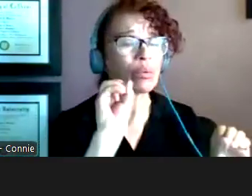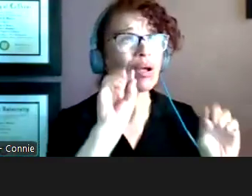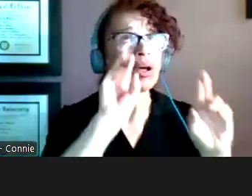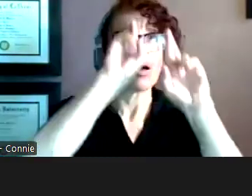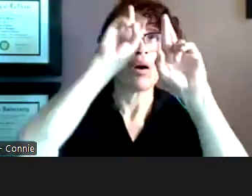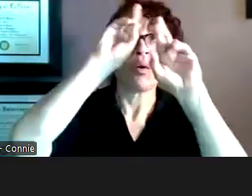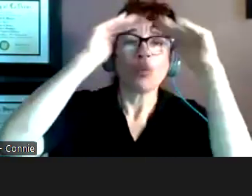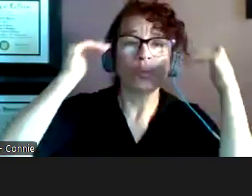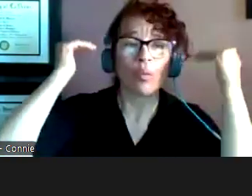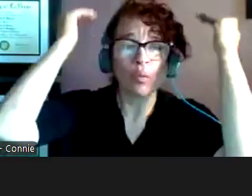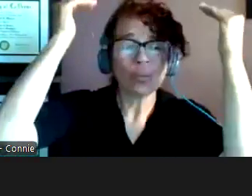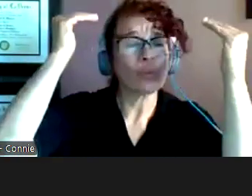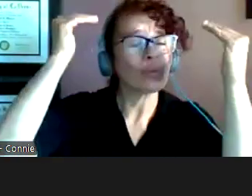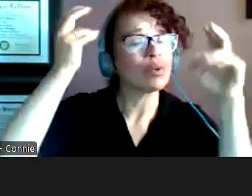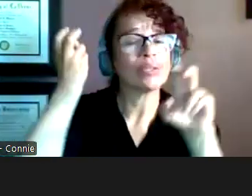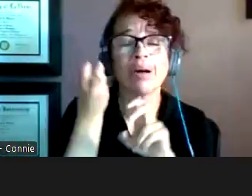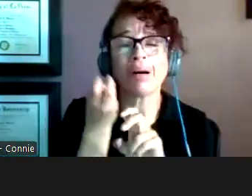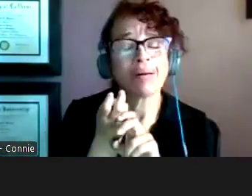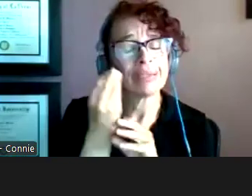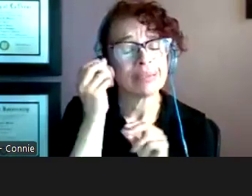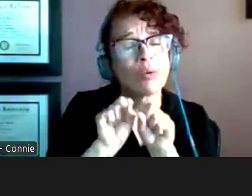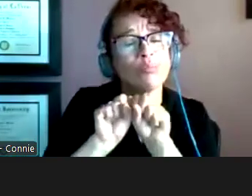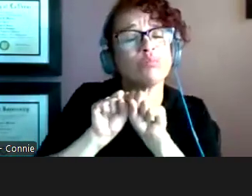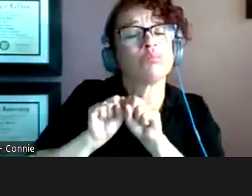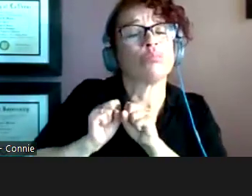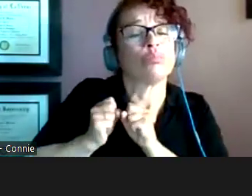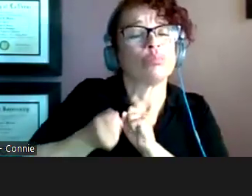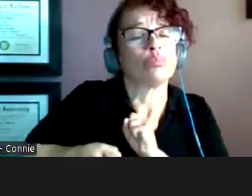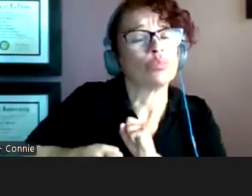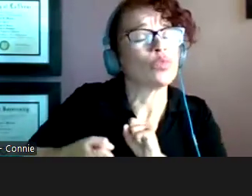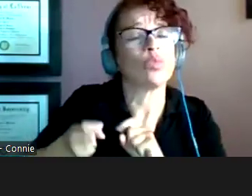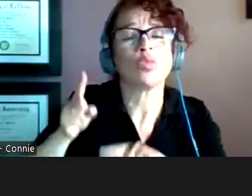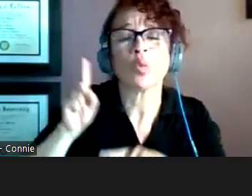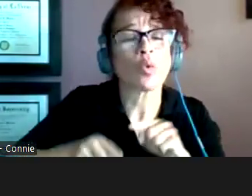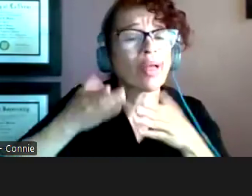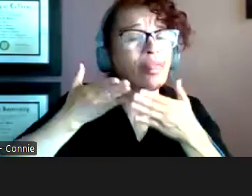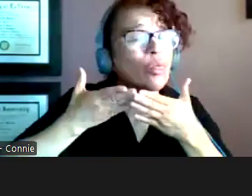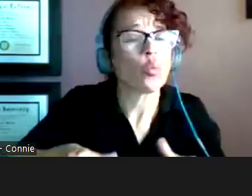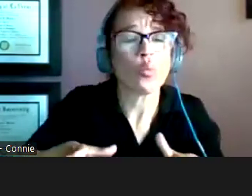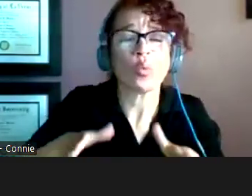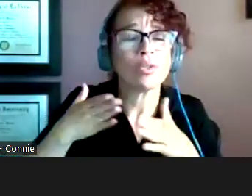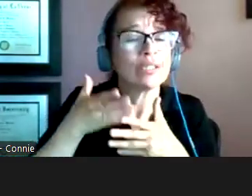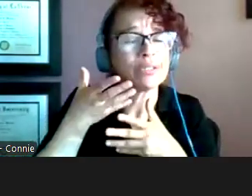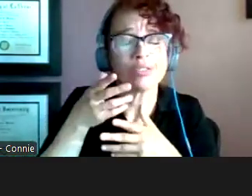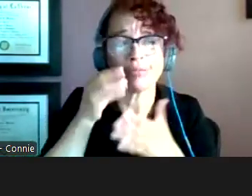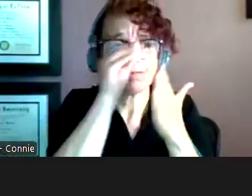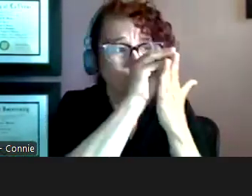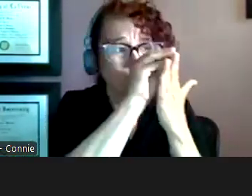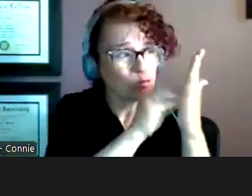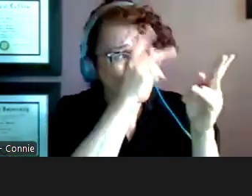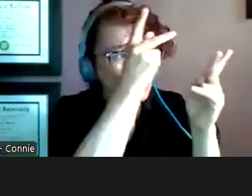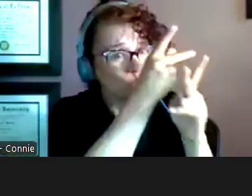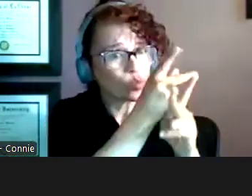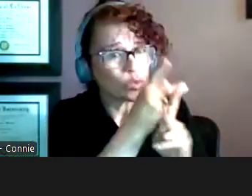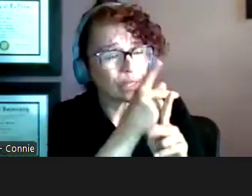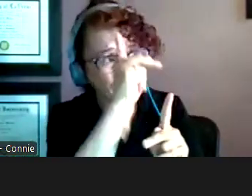your head is freaking heartbreaking. And we can't lose track of trying to